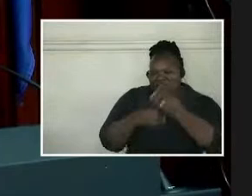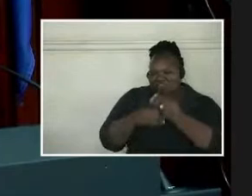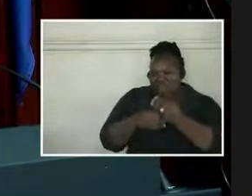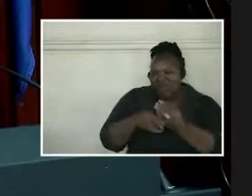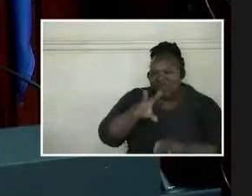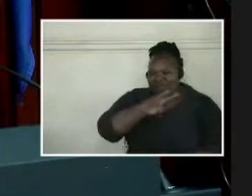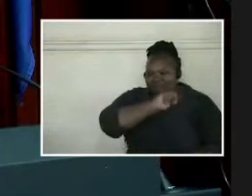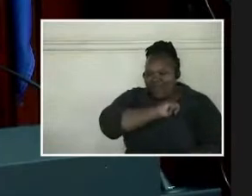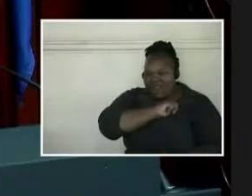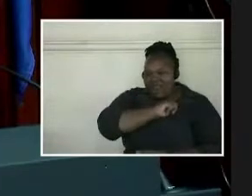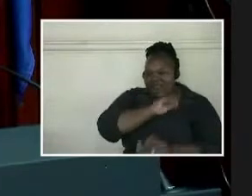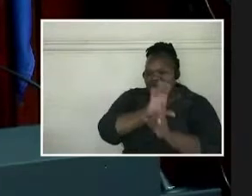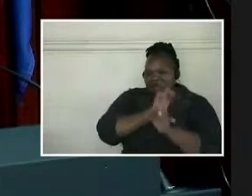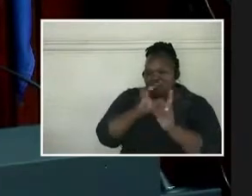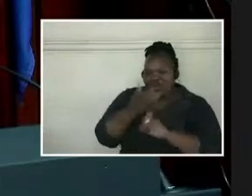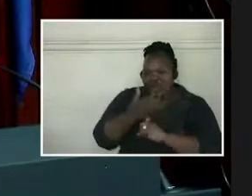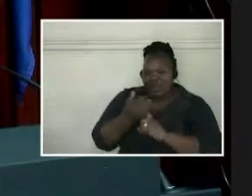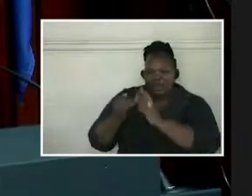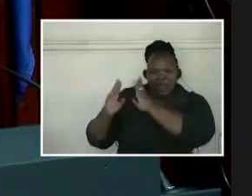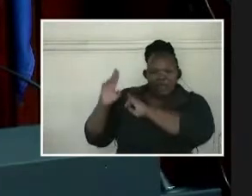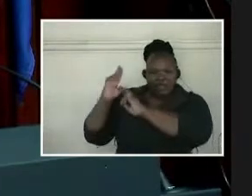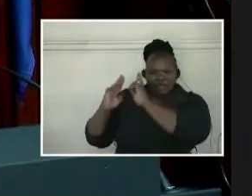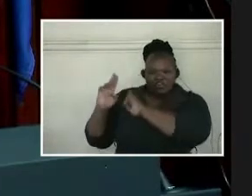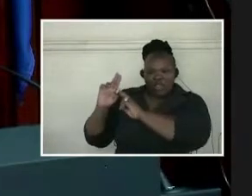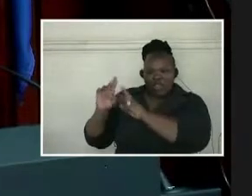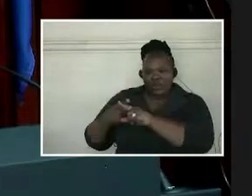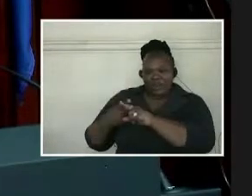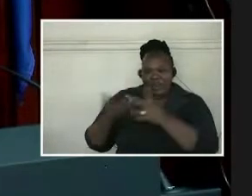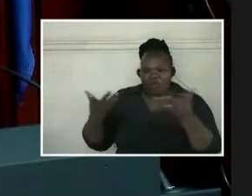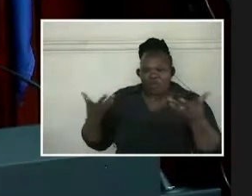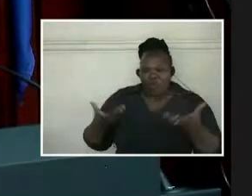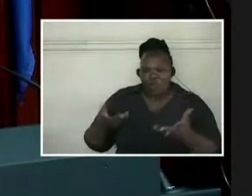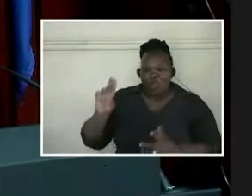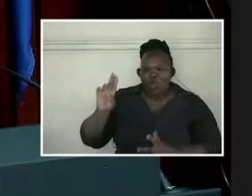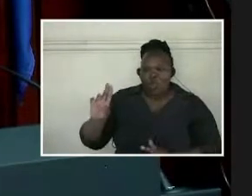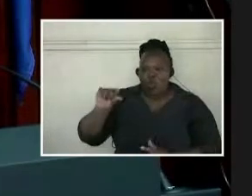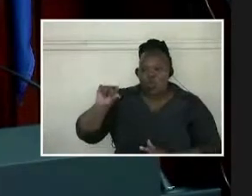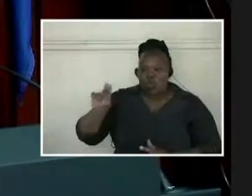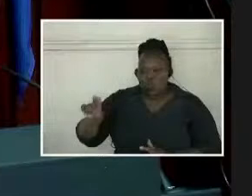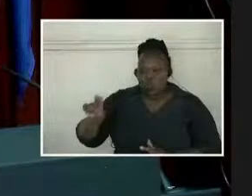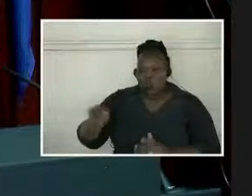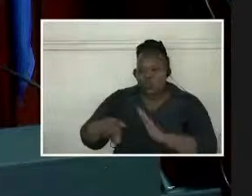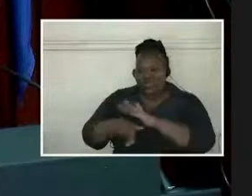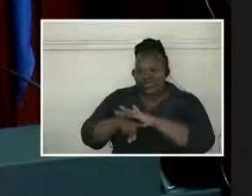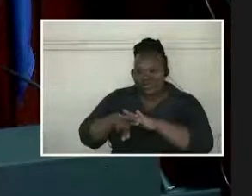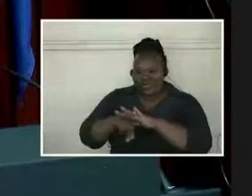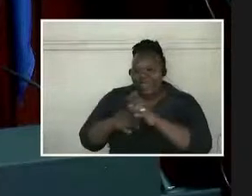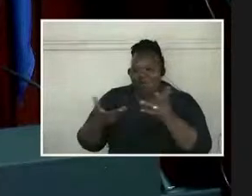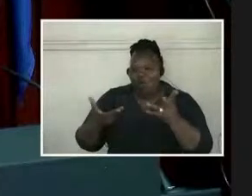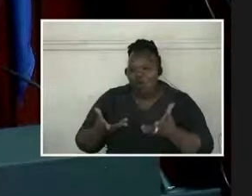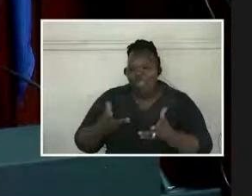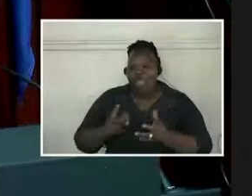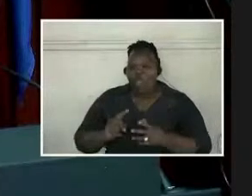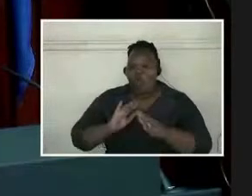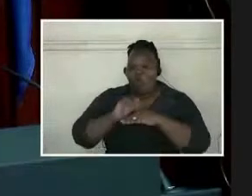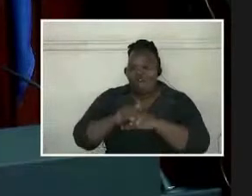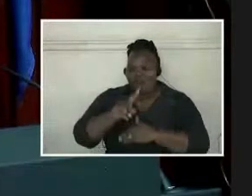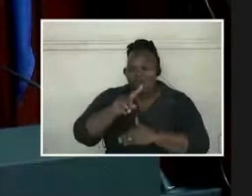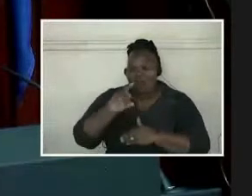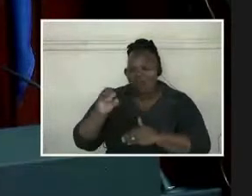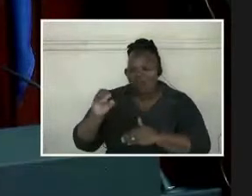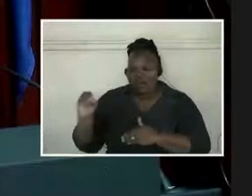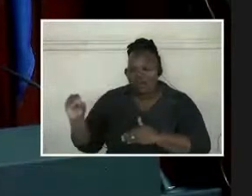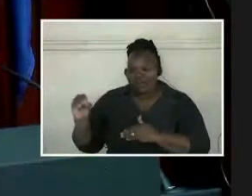natal cultural and heritage experience in oklahom district which benefited over 100 artists